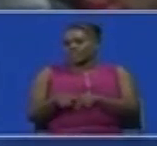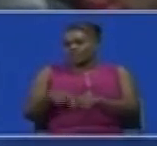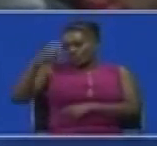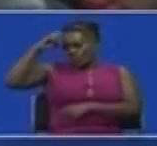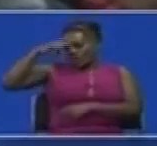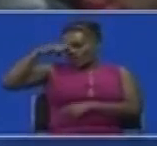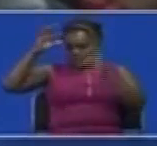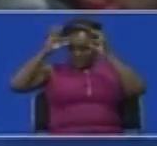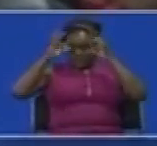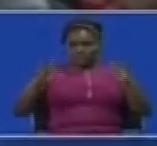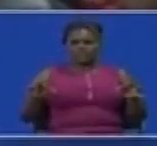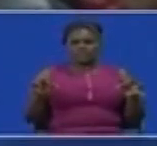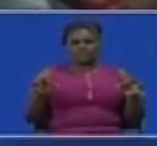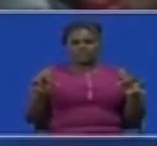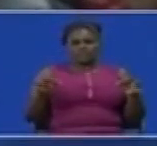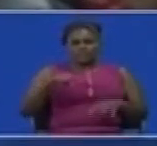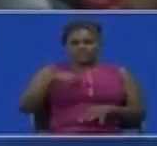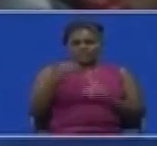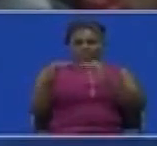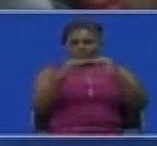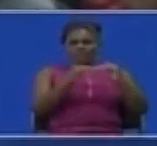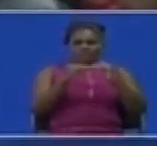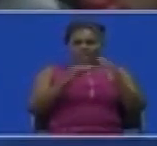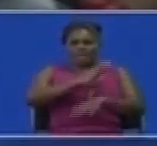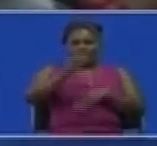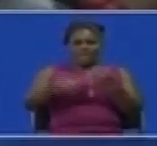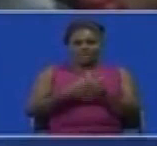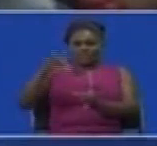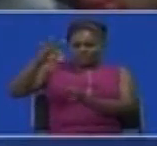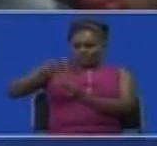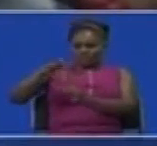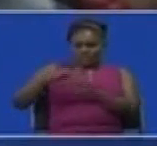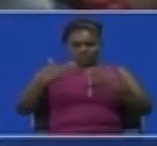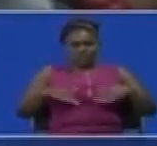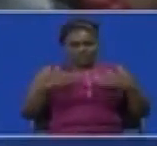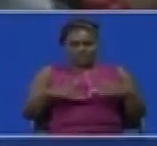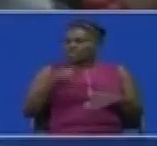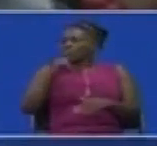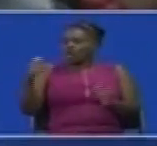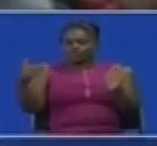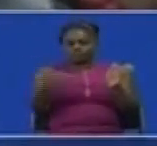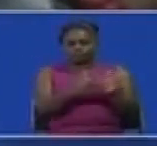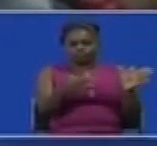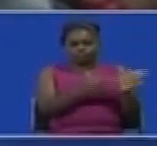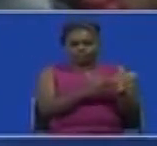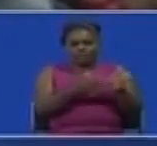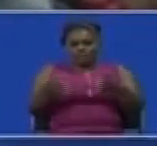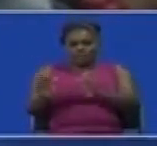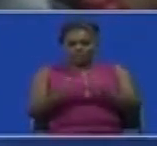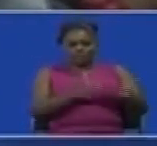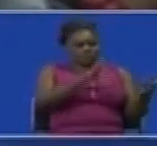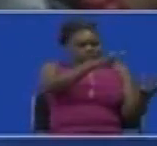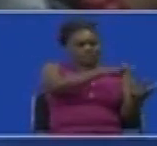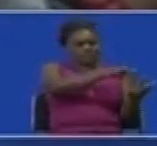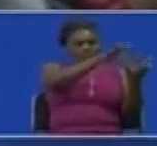wise decision. So as to be fair to every voter, by not denying them a chance to elect